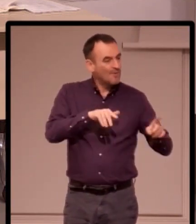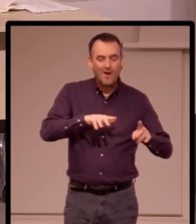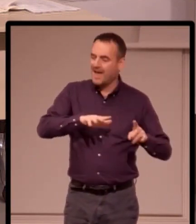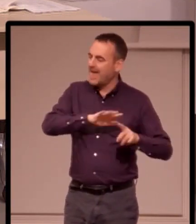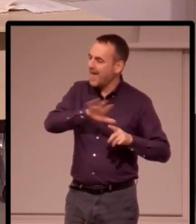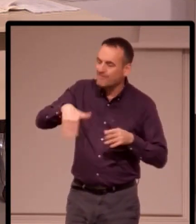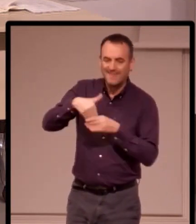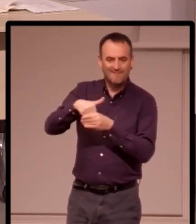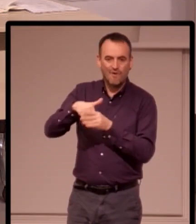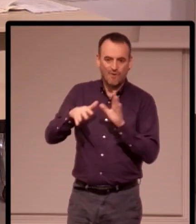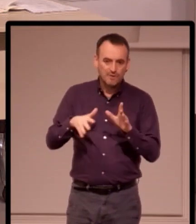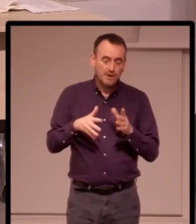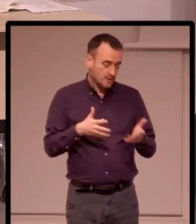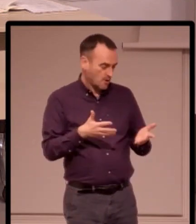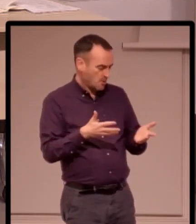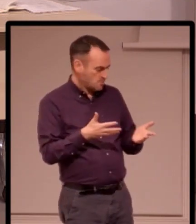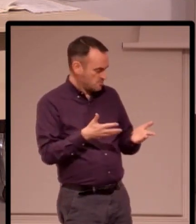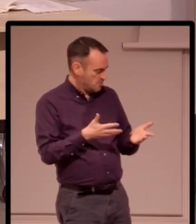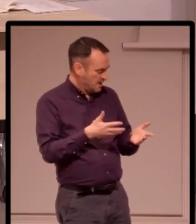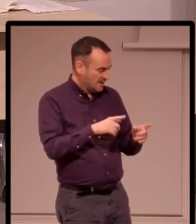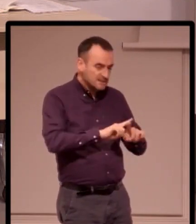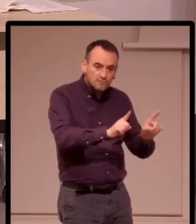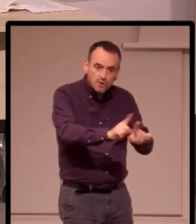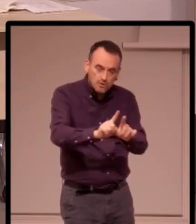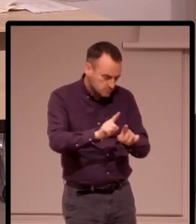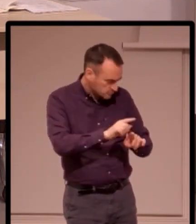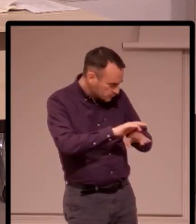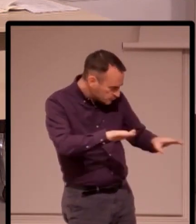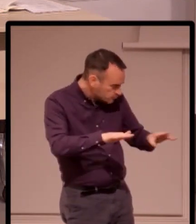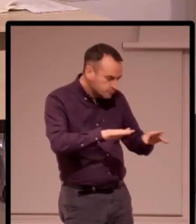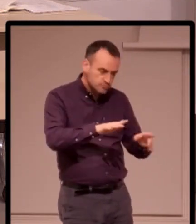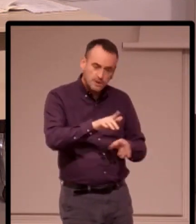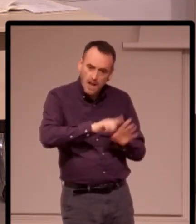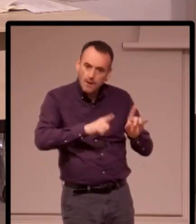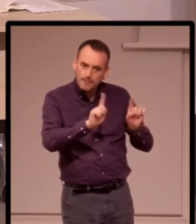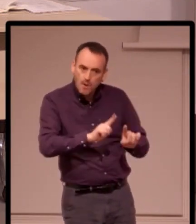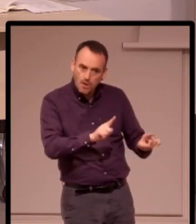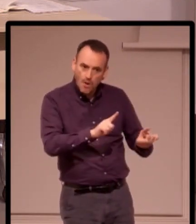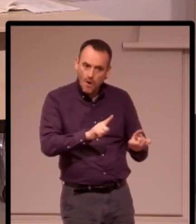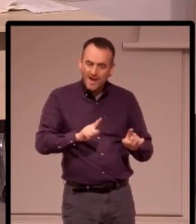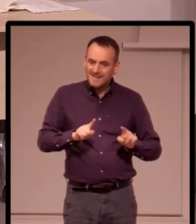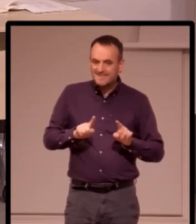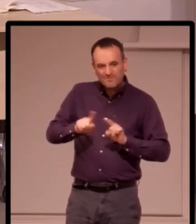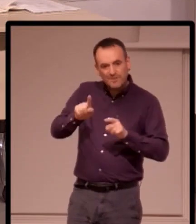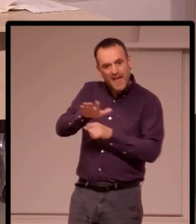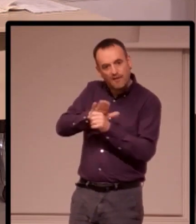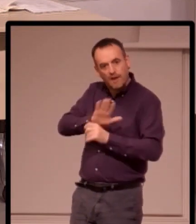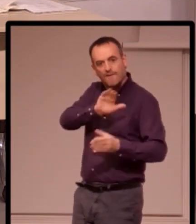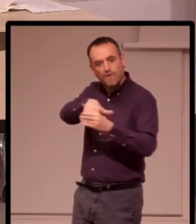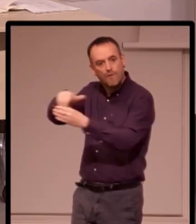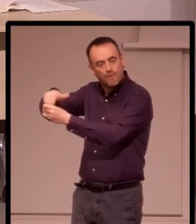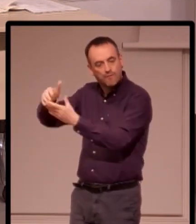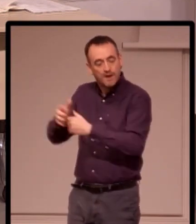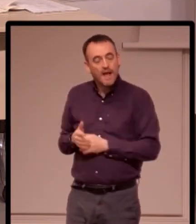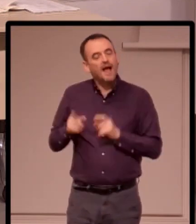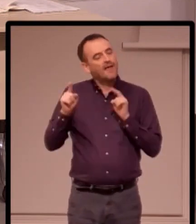everything. And different children and young people might want to do different bits. And I think that's one of the elements for us to take on board, as to particularly maybe for research,